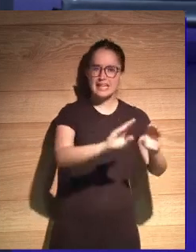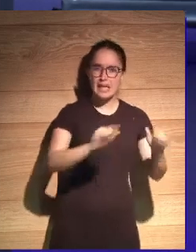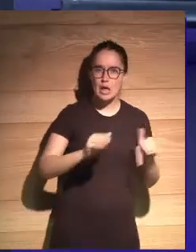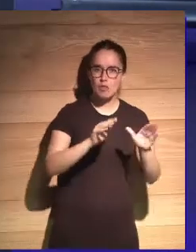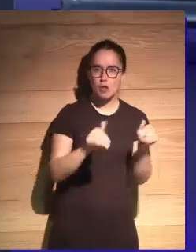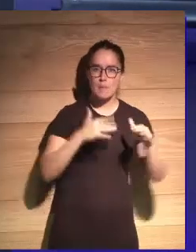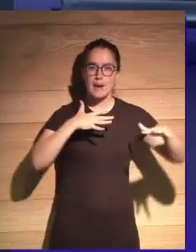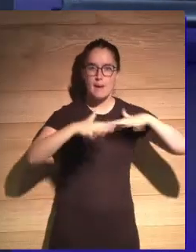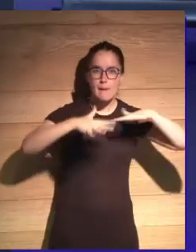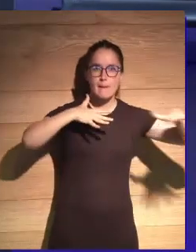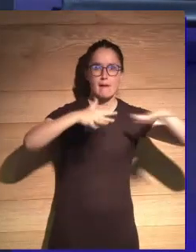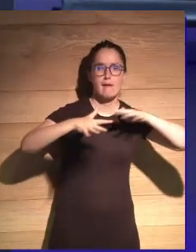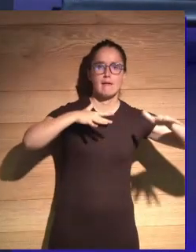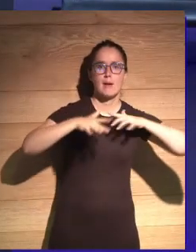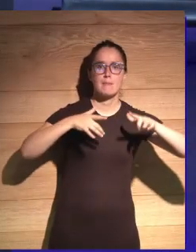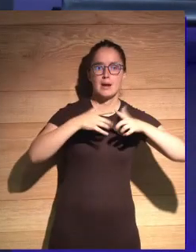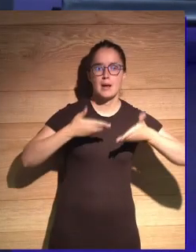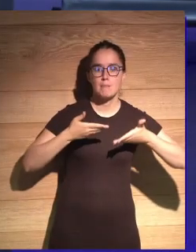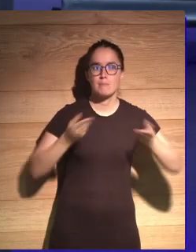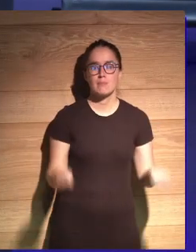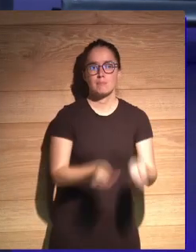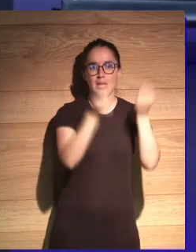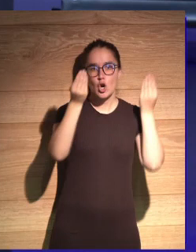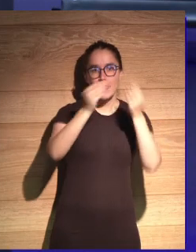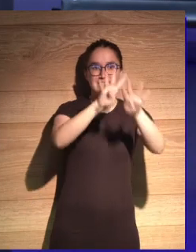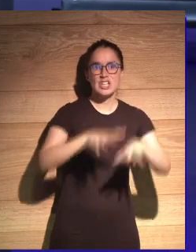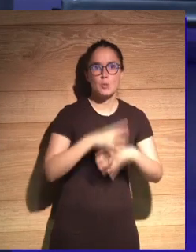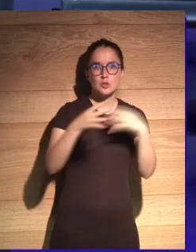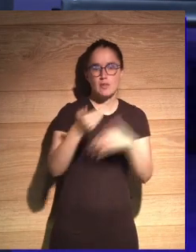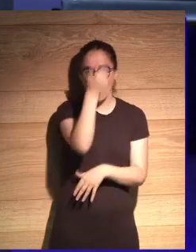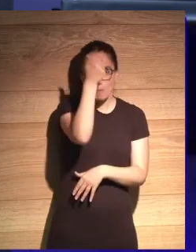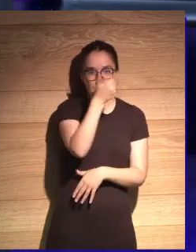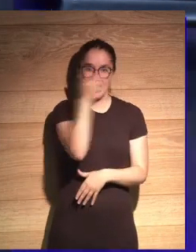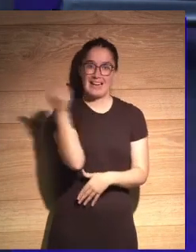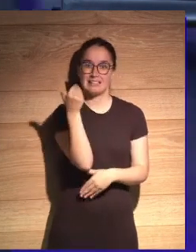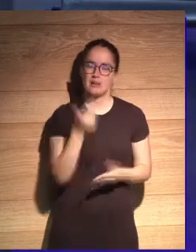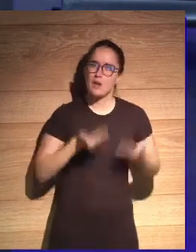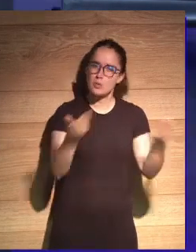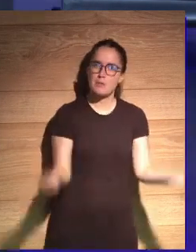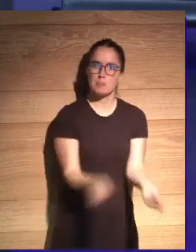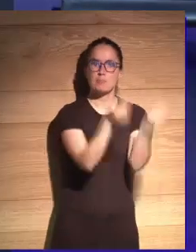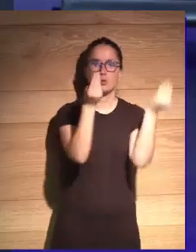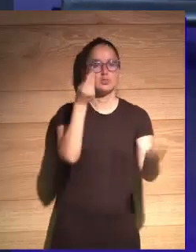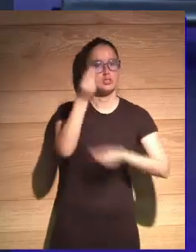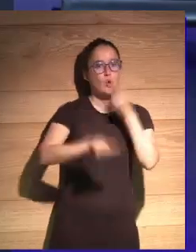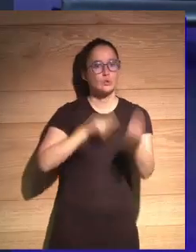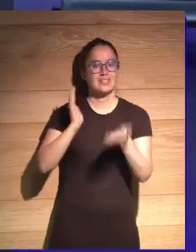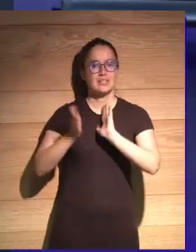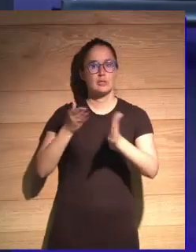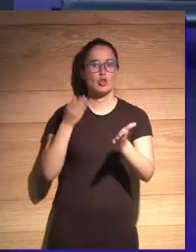that it can be used for locomotive recovery, and it helps with